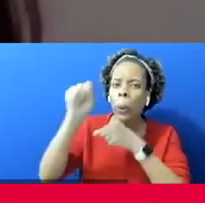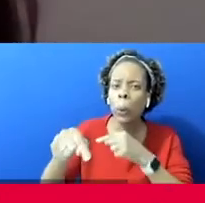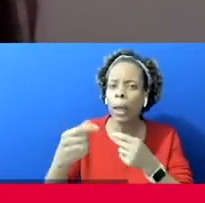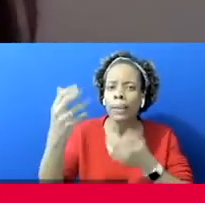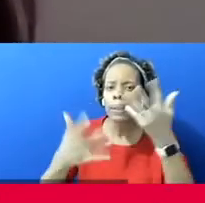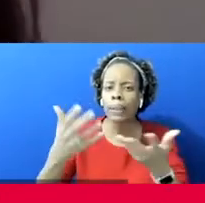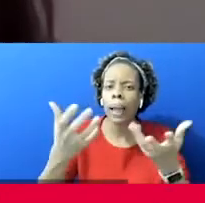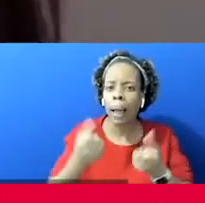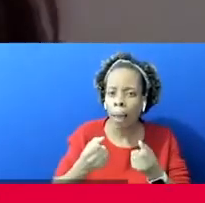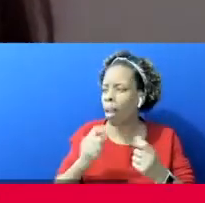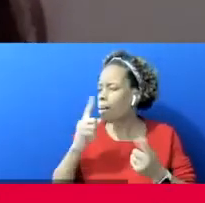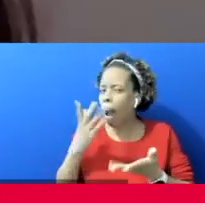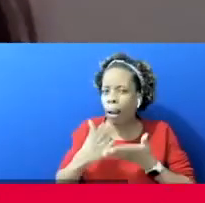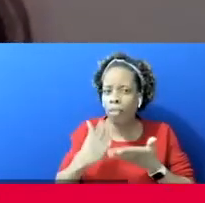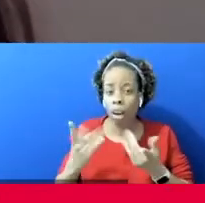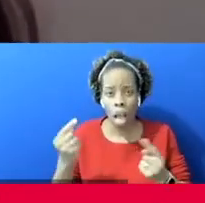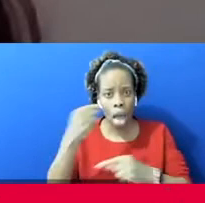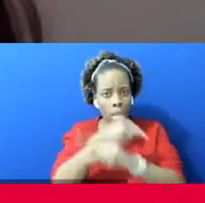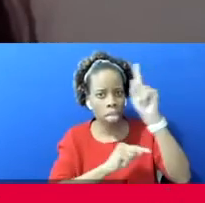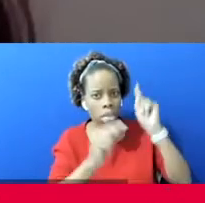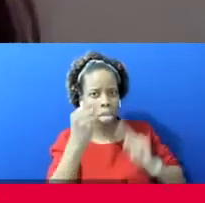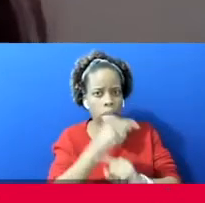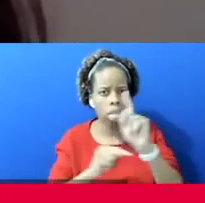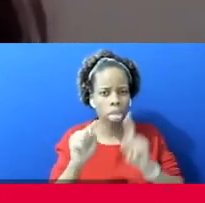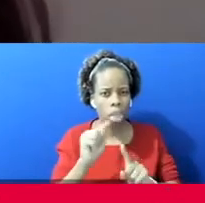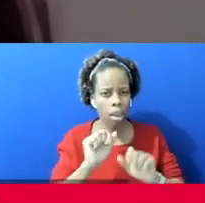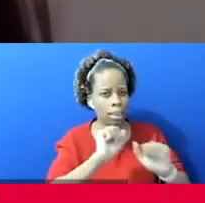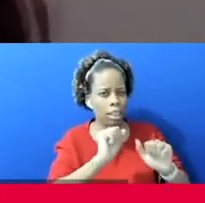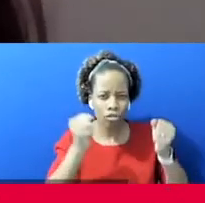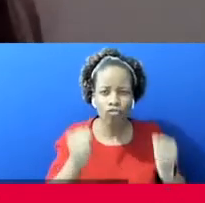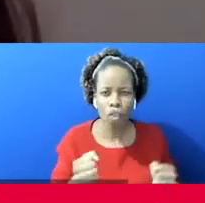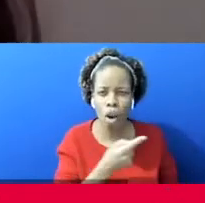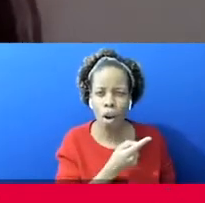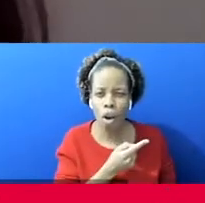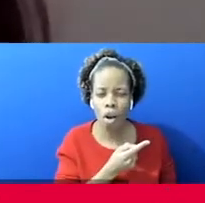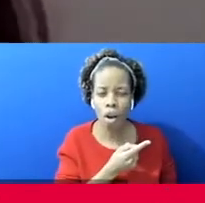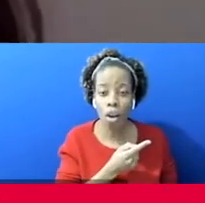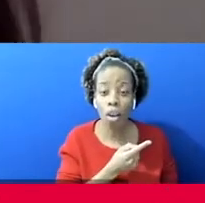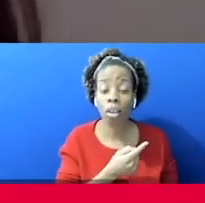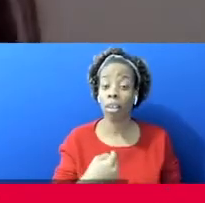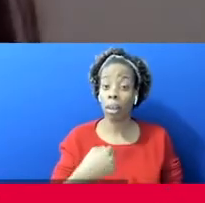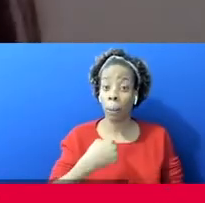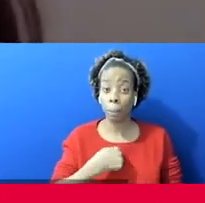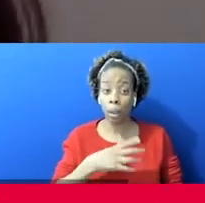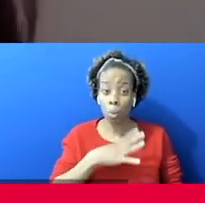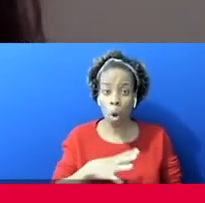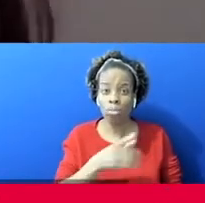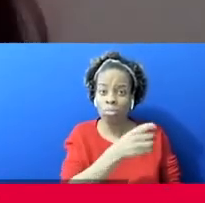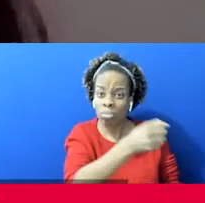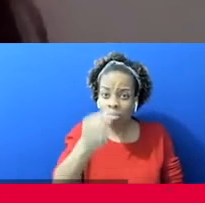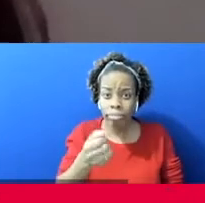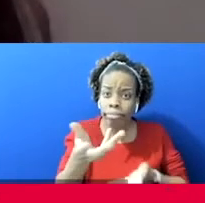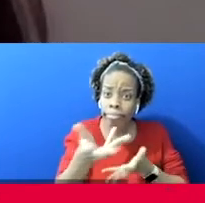that information now. So it's a lot of avoidance and deflection. So I find that actually trying to sit down and have a conversation with them